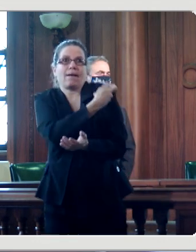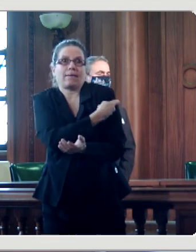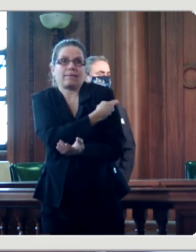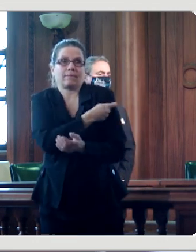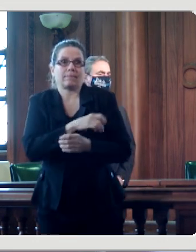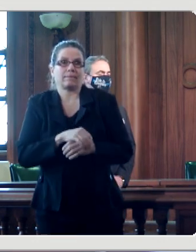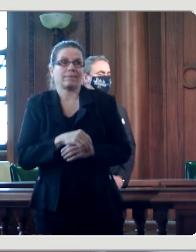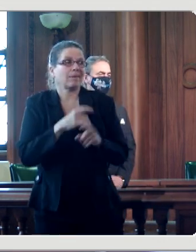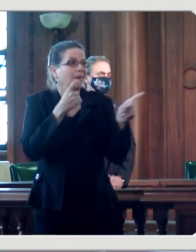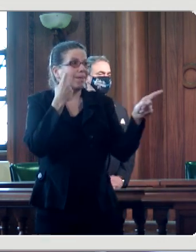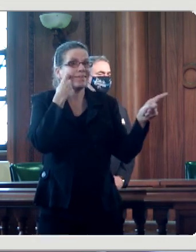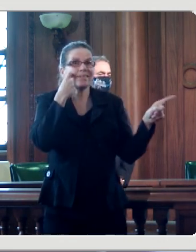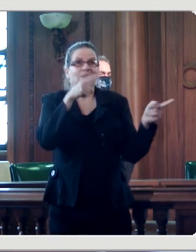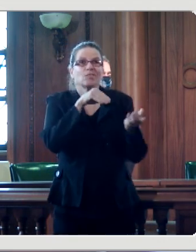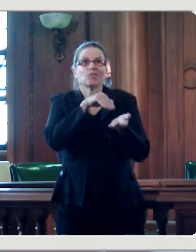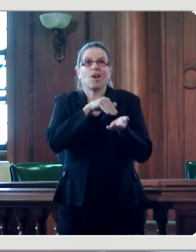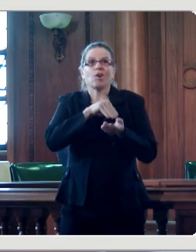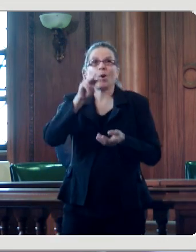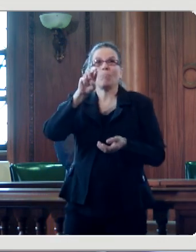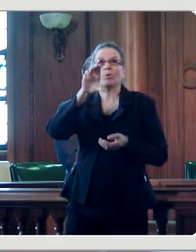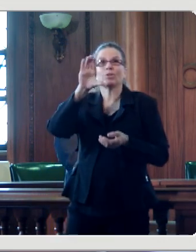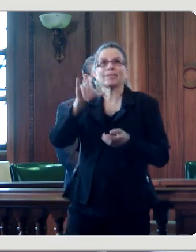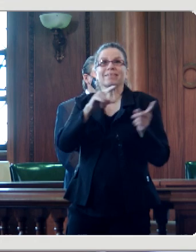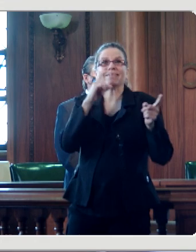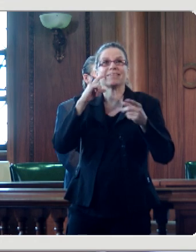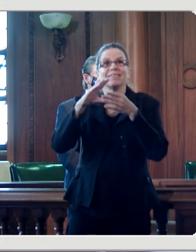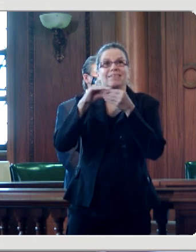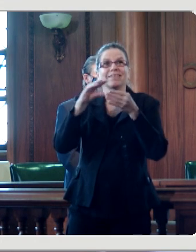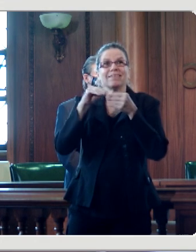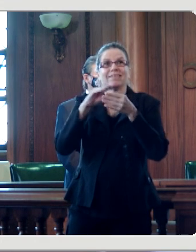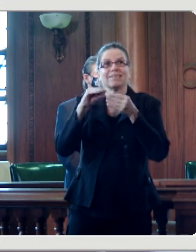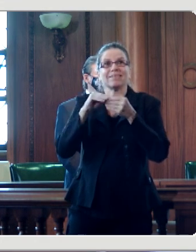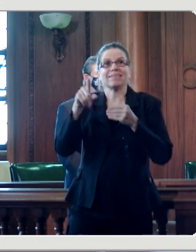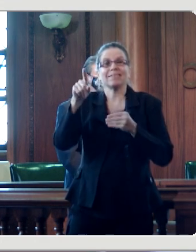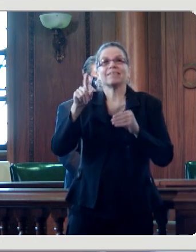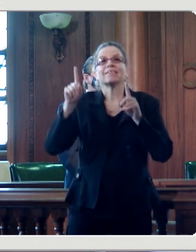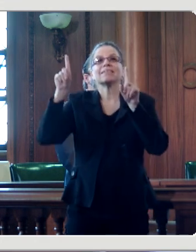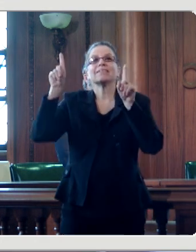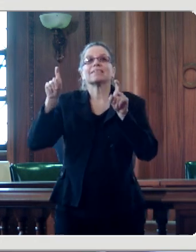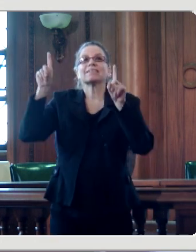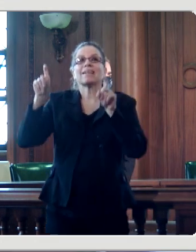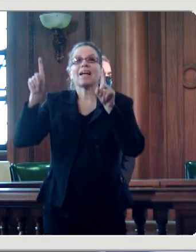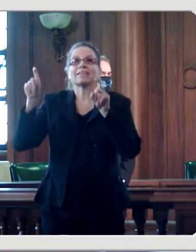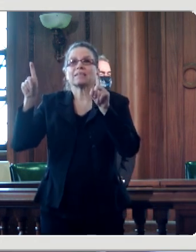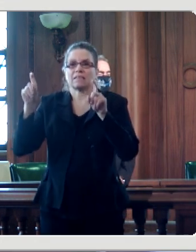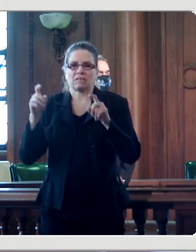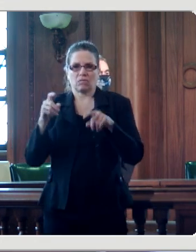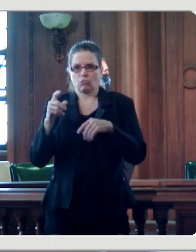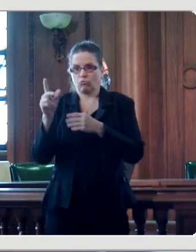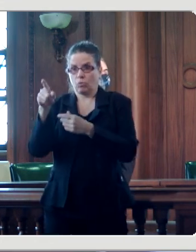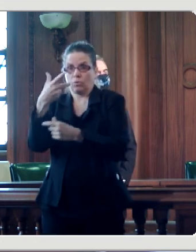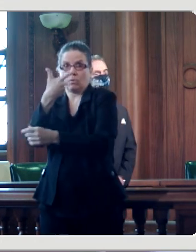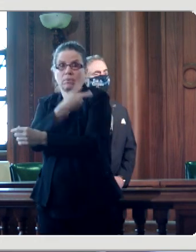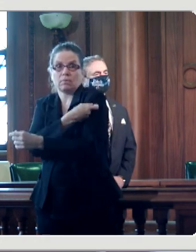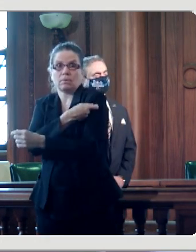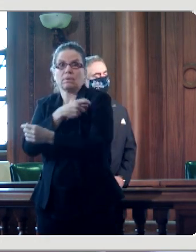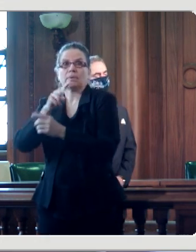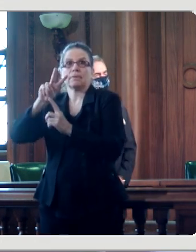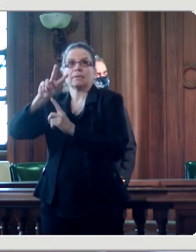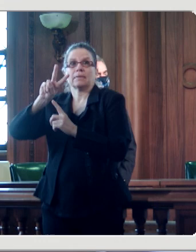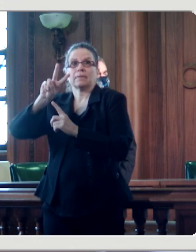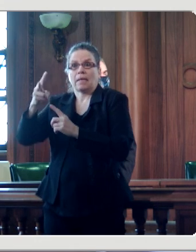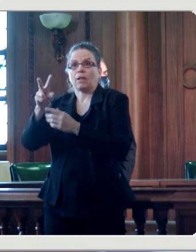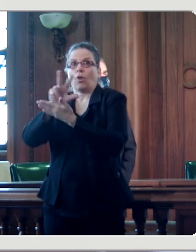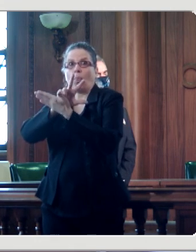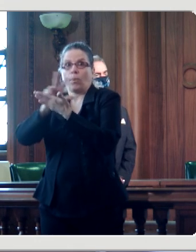done with 2 vaccines 4 weeks apart, and I'm talking about Moderna. To give one